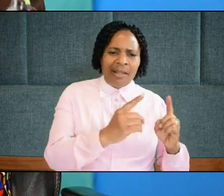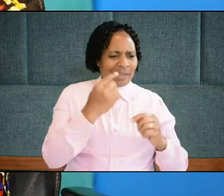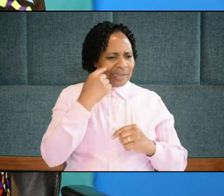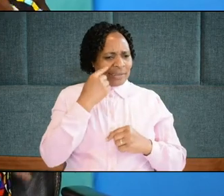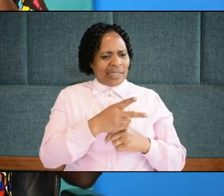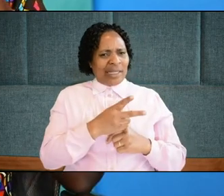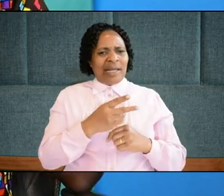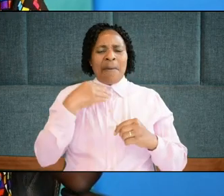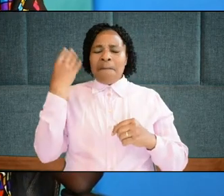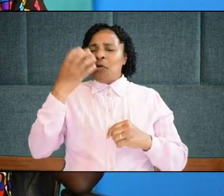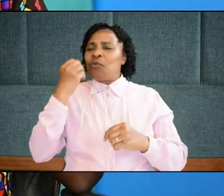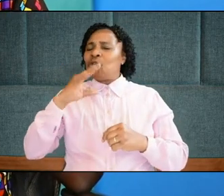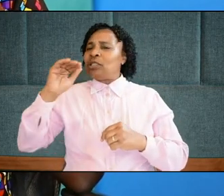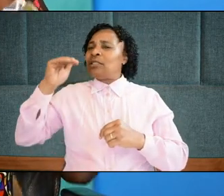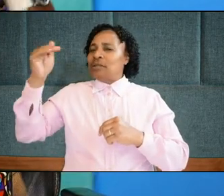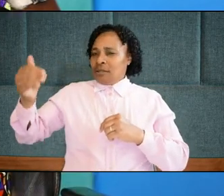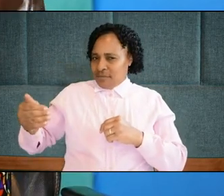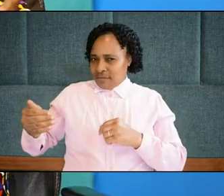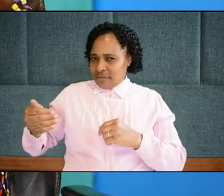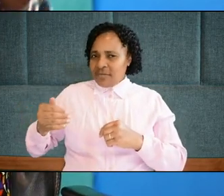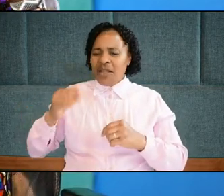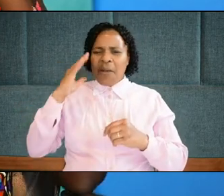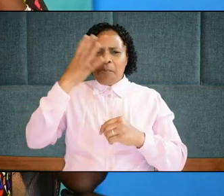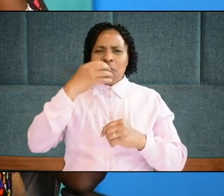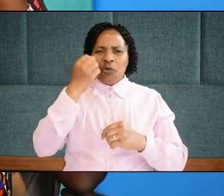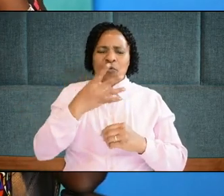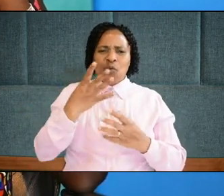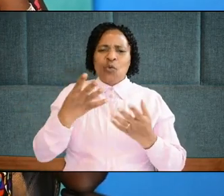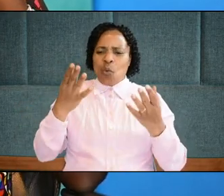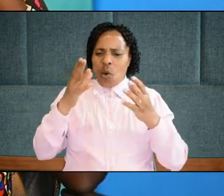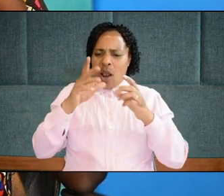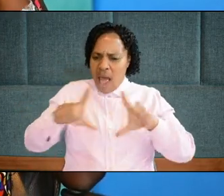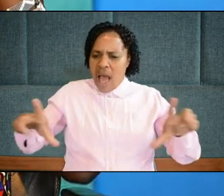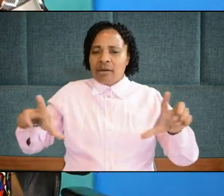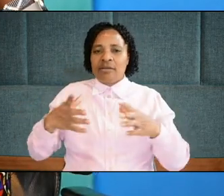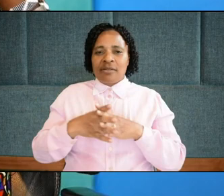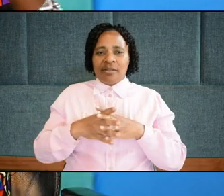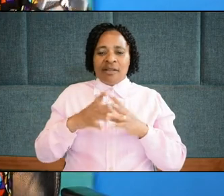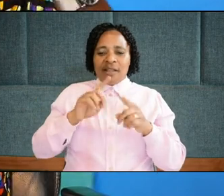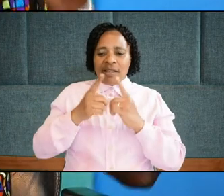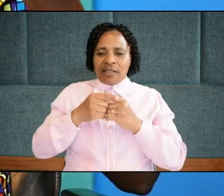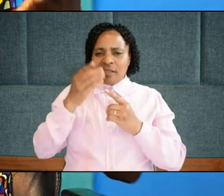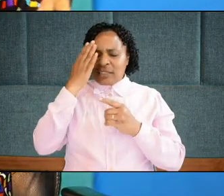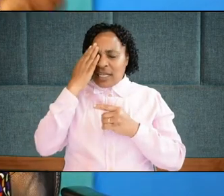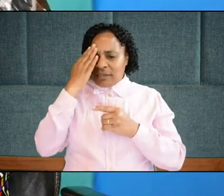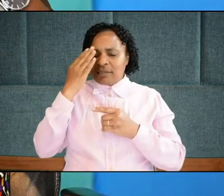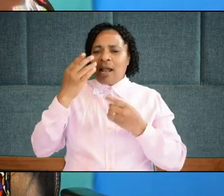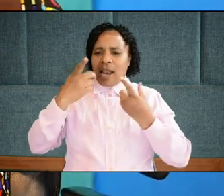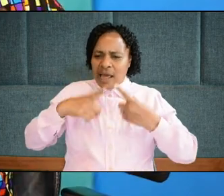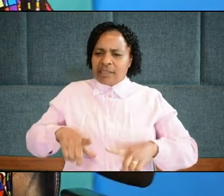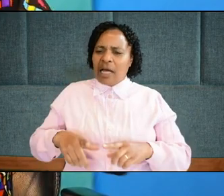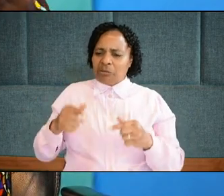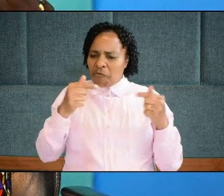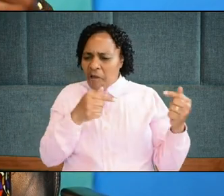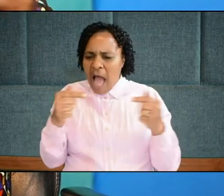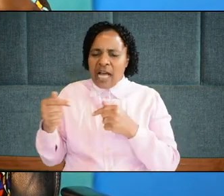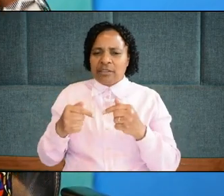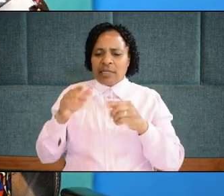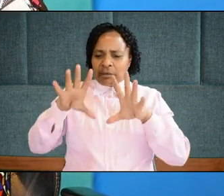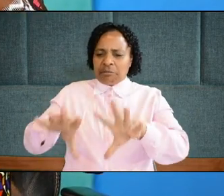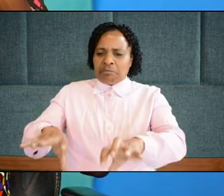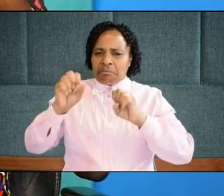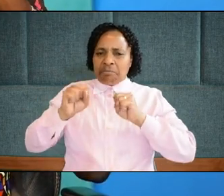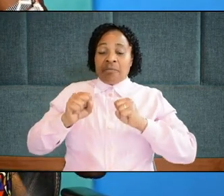men have beautiful cities. They have beautiful vineyards. And then the Israelites were like, let us attack them. Let us take the